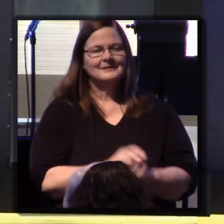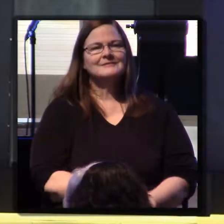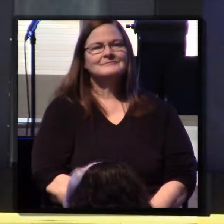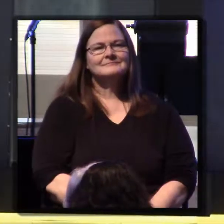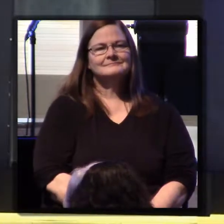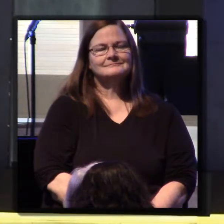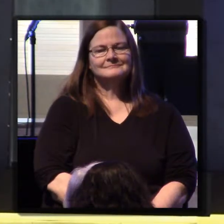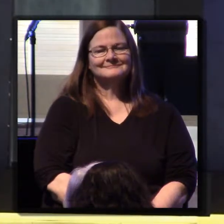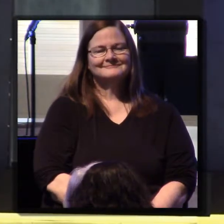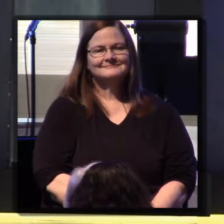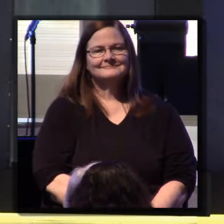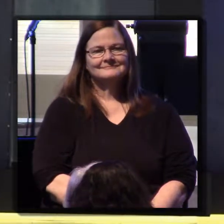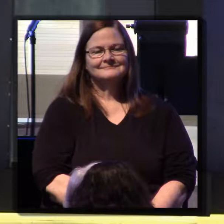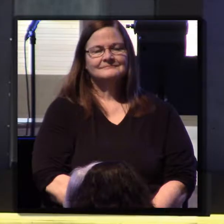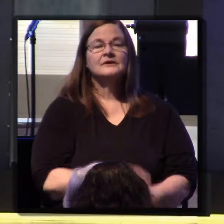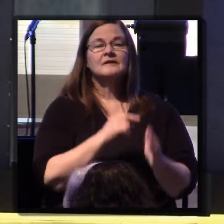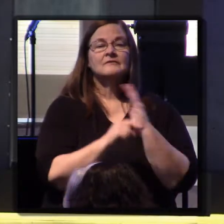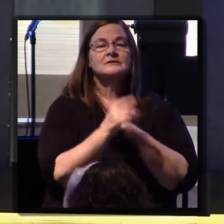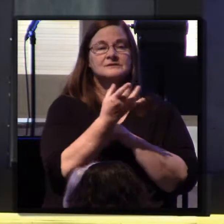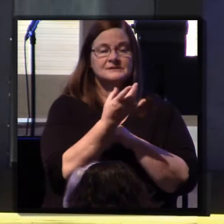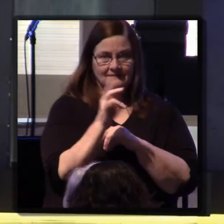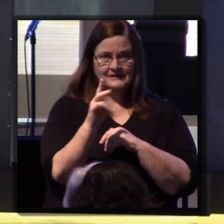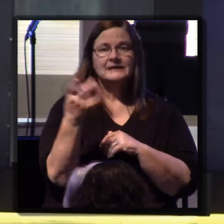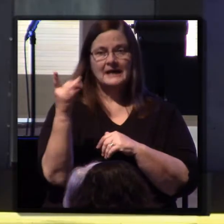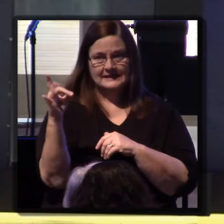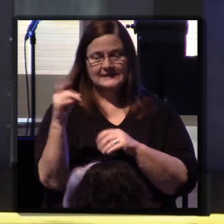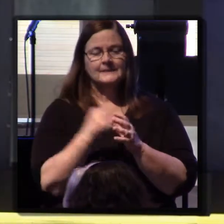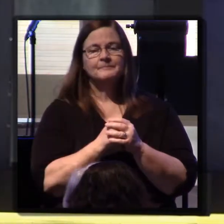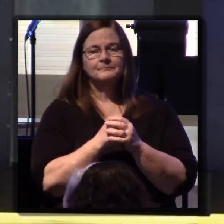I need to get to the right verse. Okay.